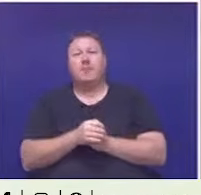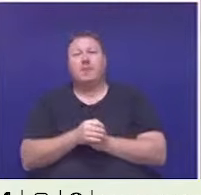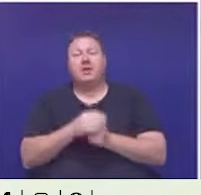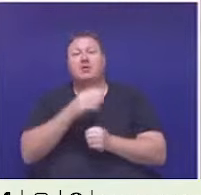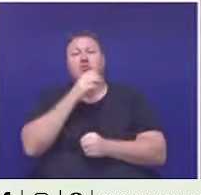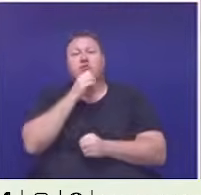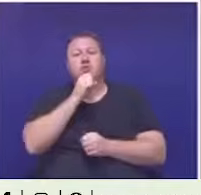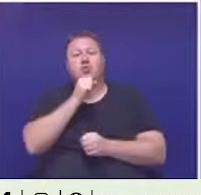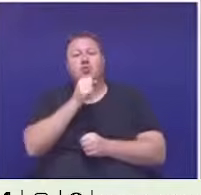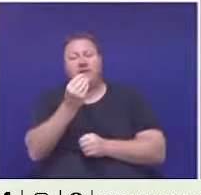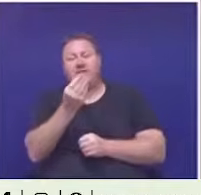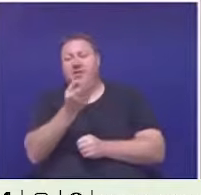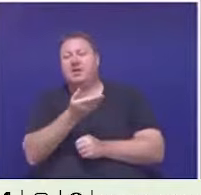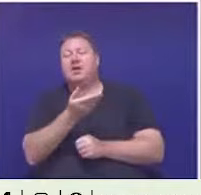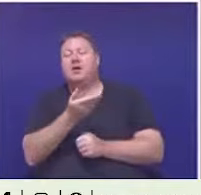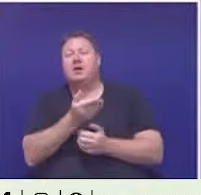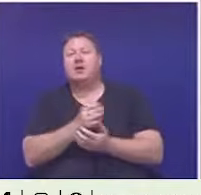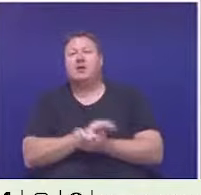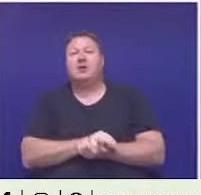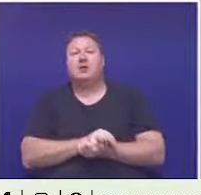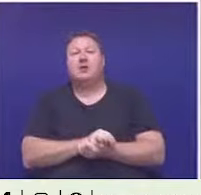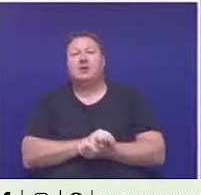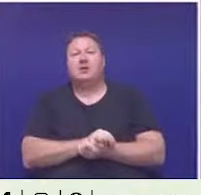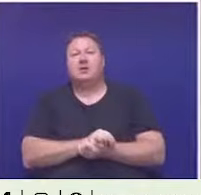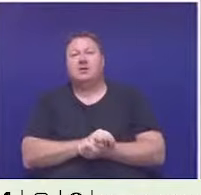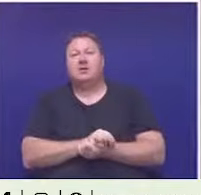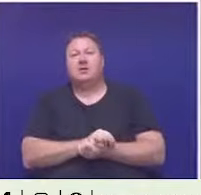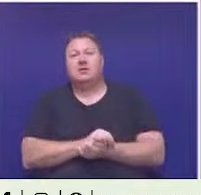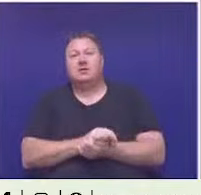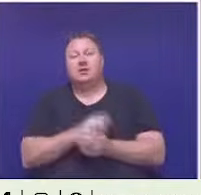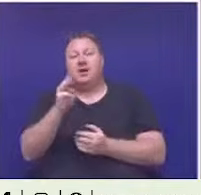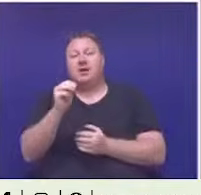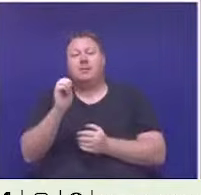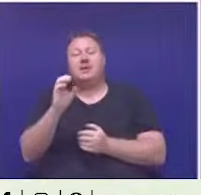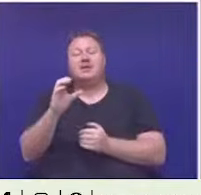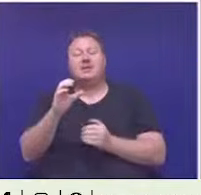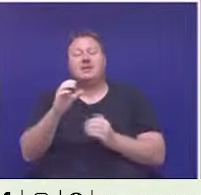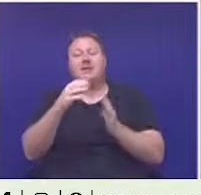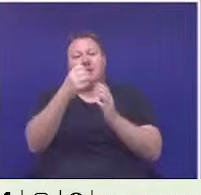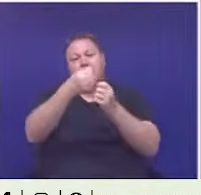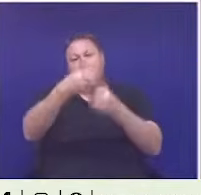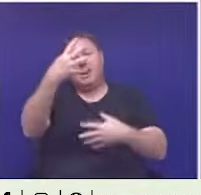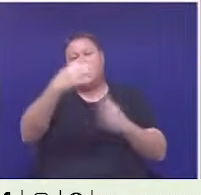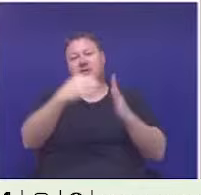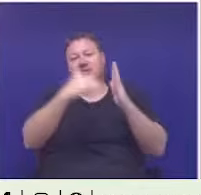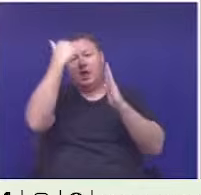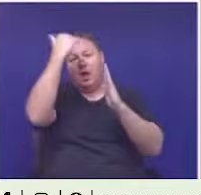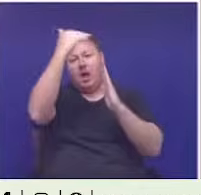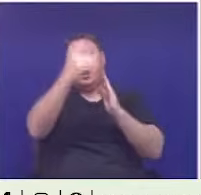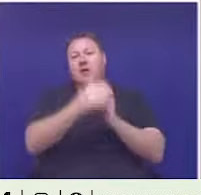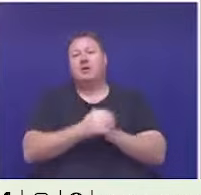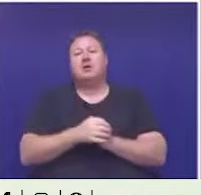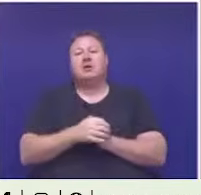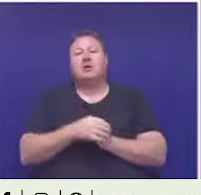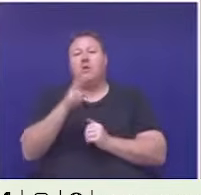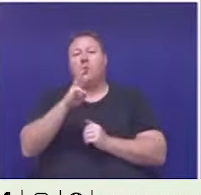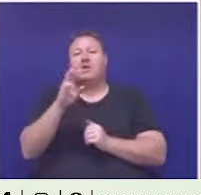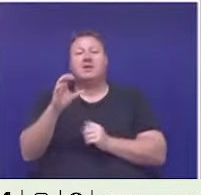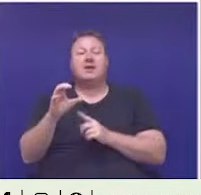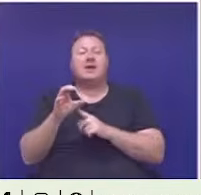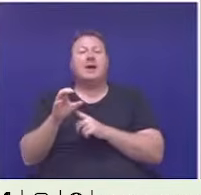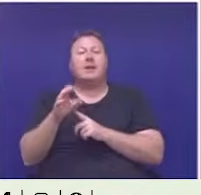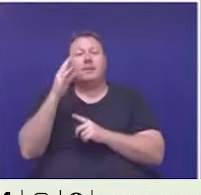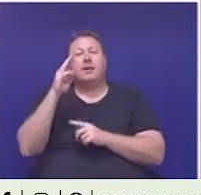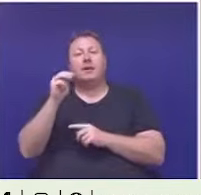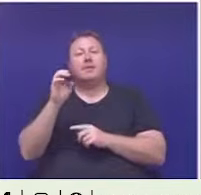George. I am pretty sure that is probably high up on the MEC's list, because the MEC in the Western Cape has started